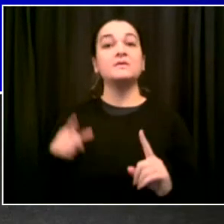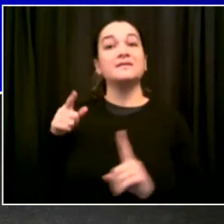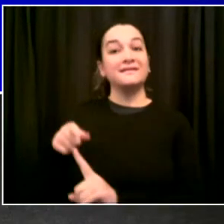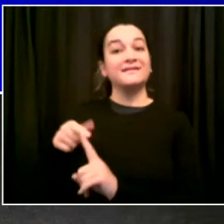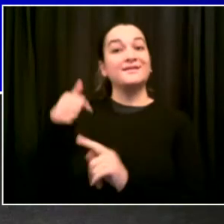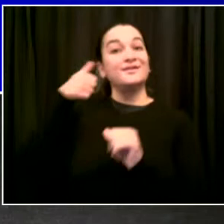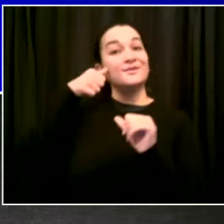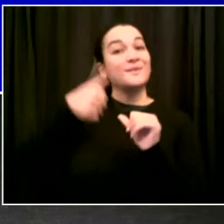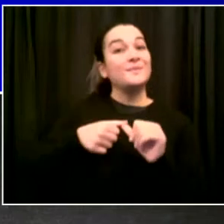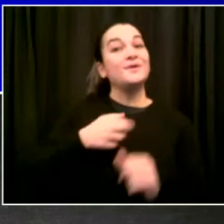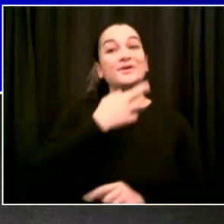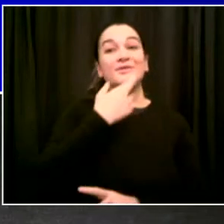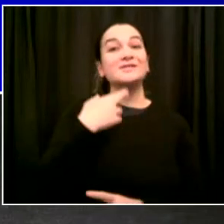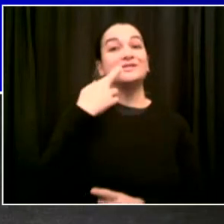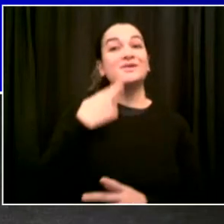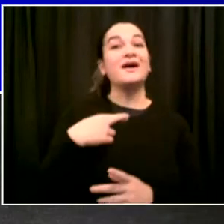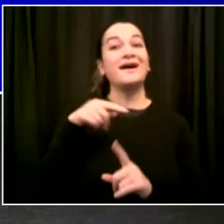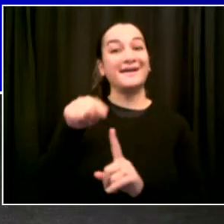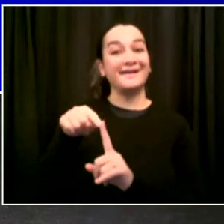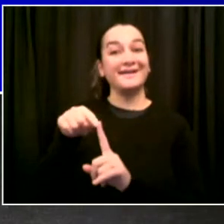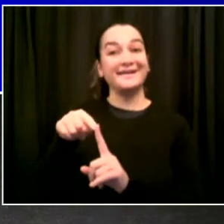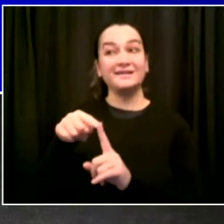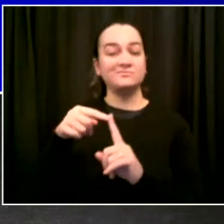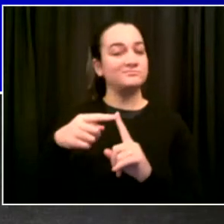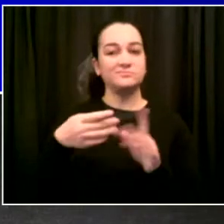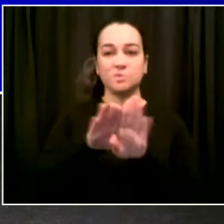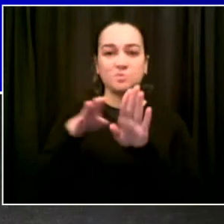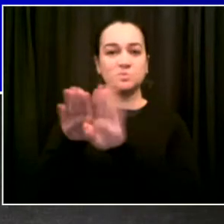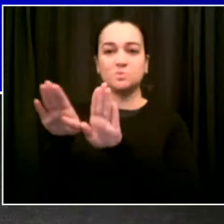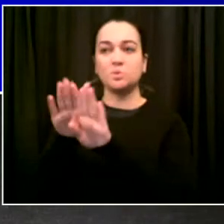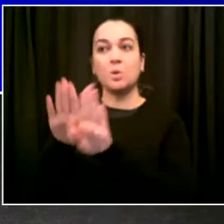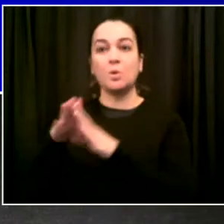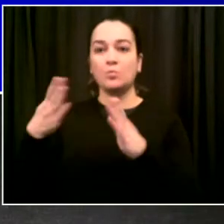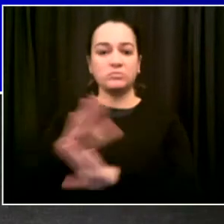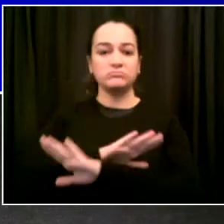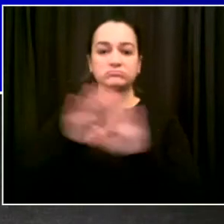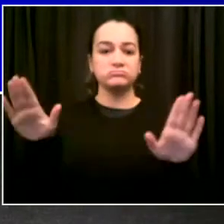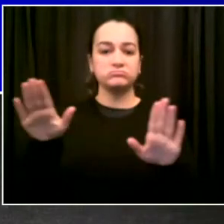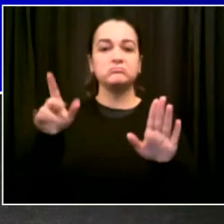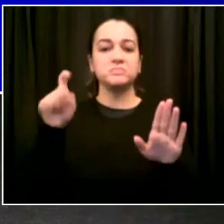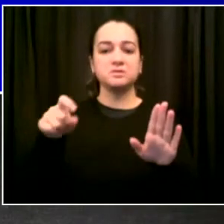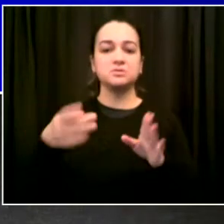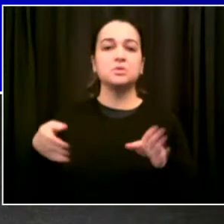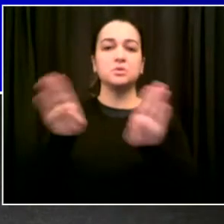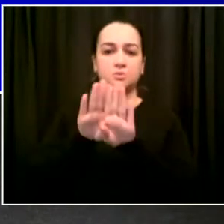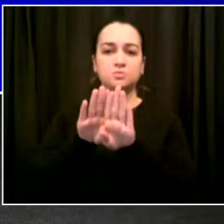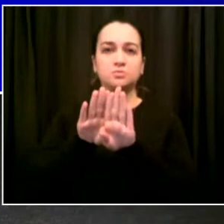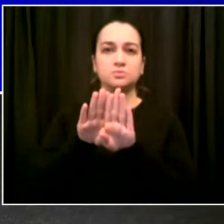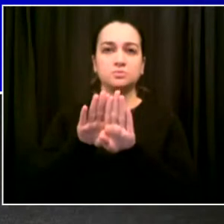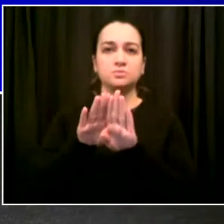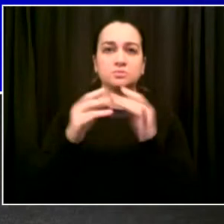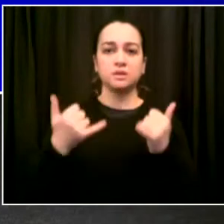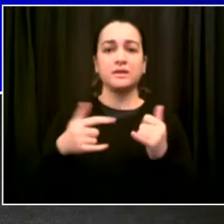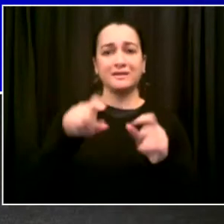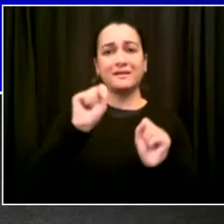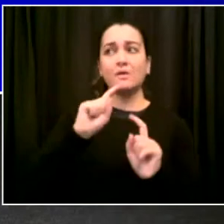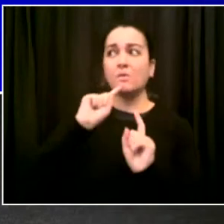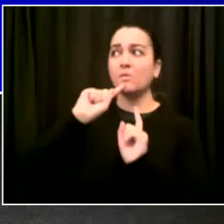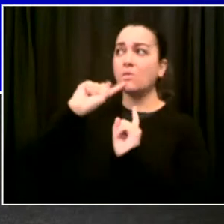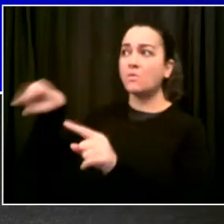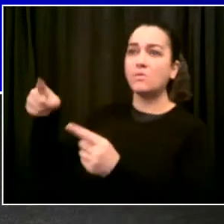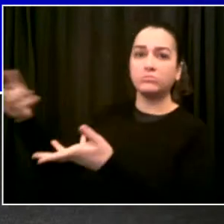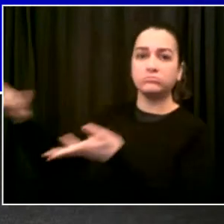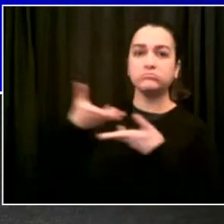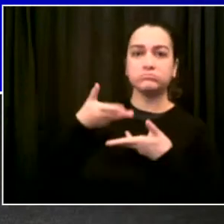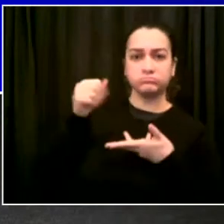tomorrow night, depending on how the plowing operations go and how the weather goes. So we'll have an update on that later on today or tomorrow morning. And